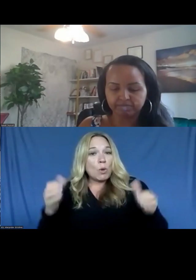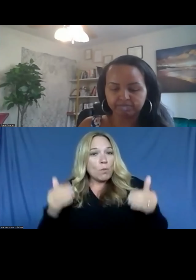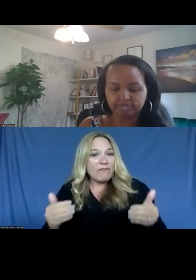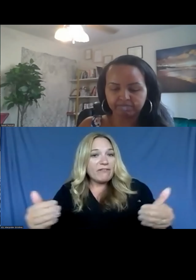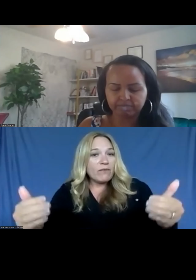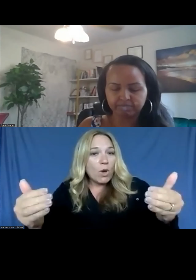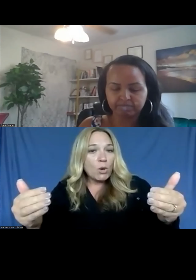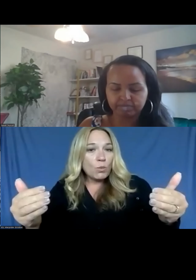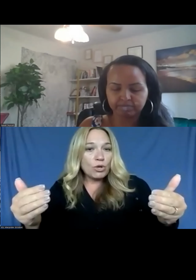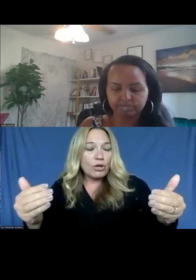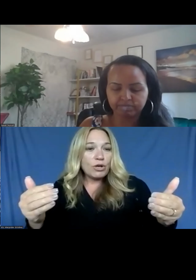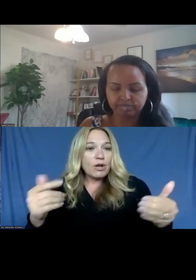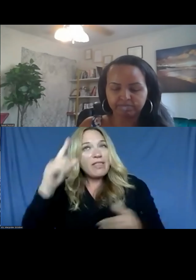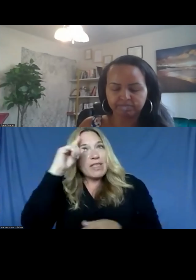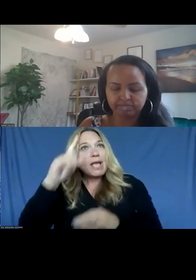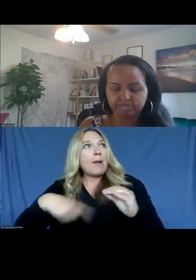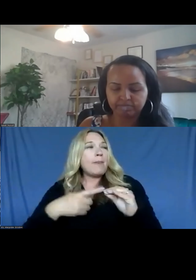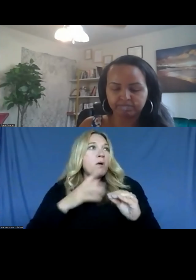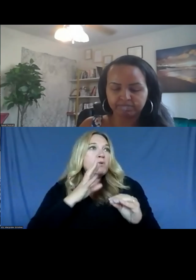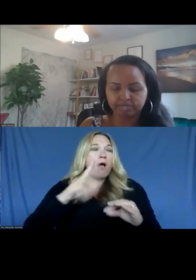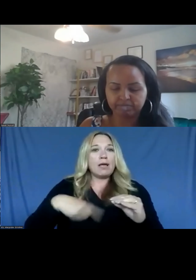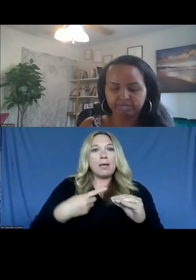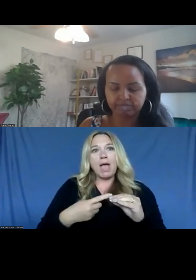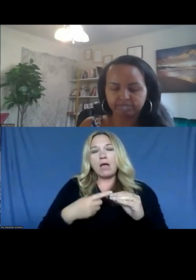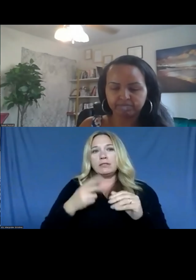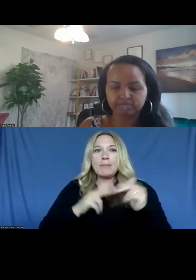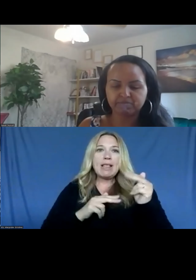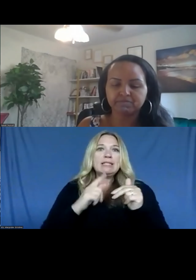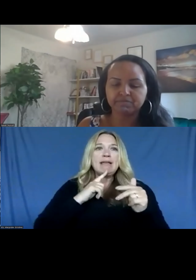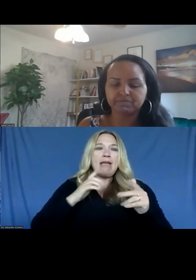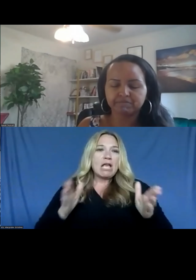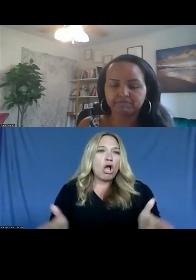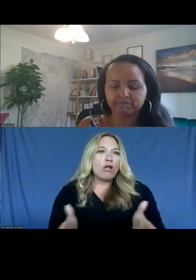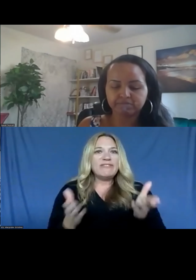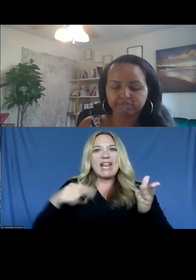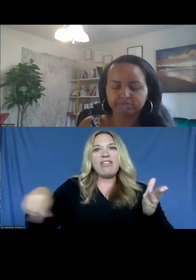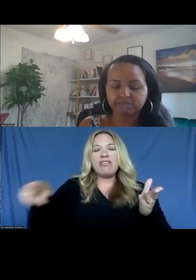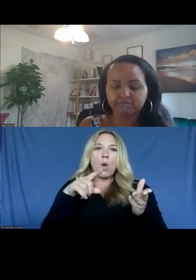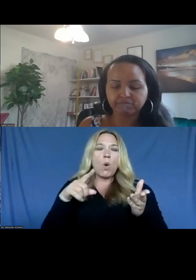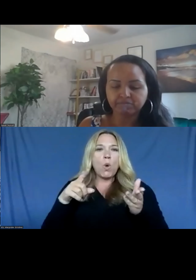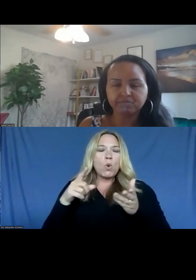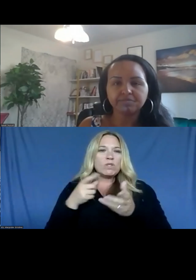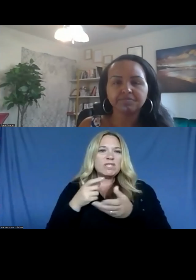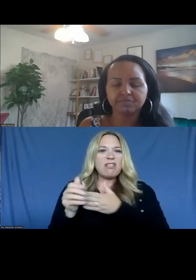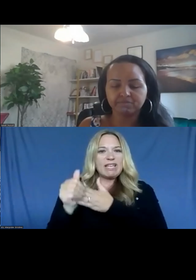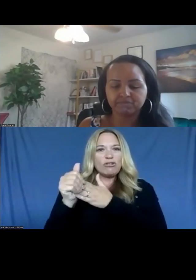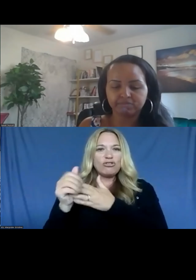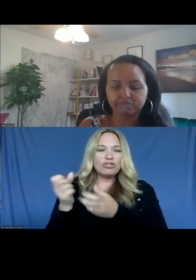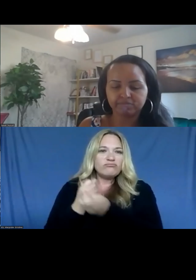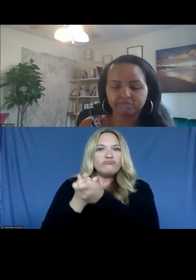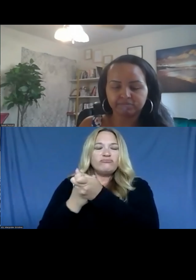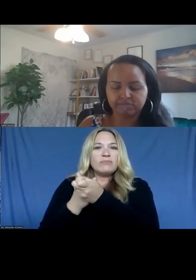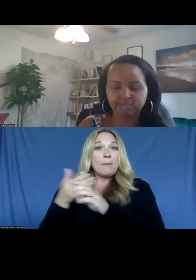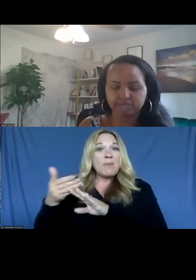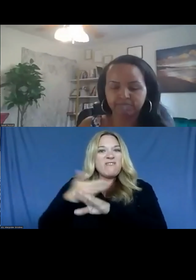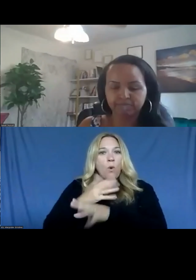I think that talking about building and cultivating those champions before they get into office is absolutely key. If